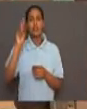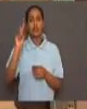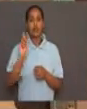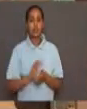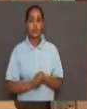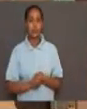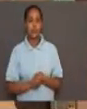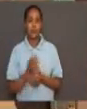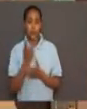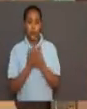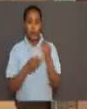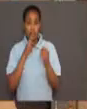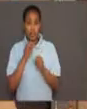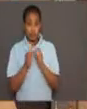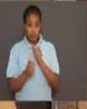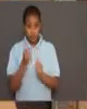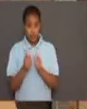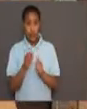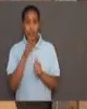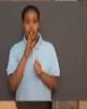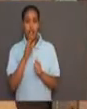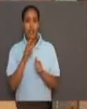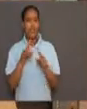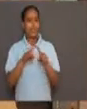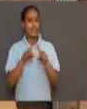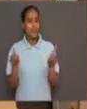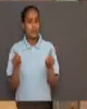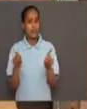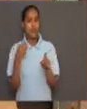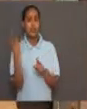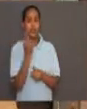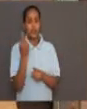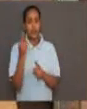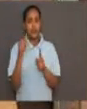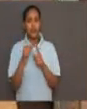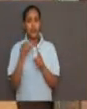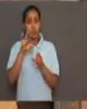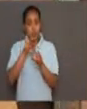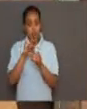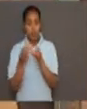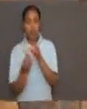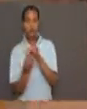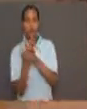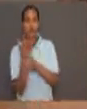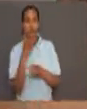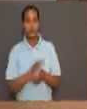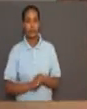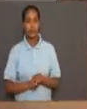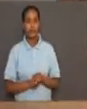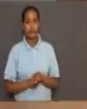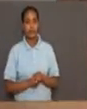phosphorus, both of which are extremely beneficial to plant growth.